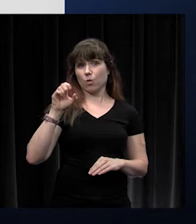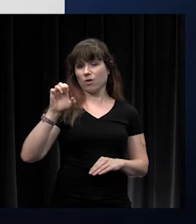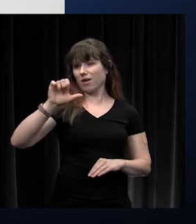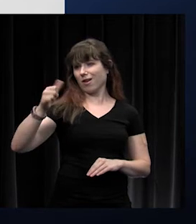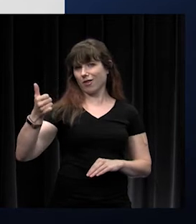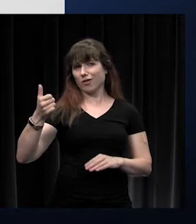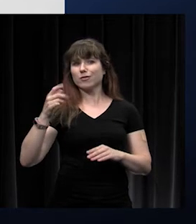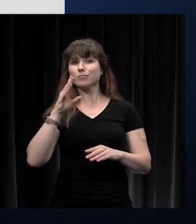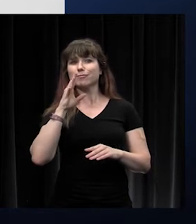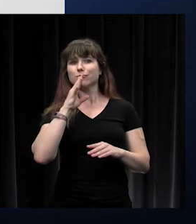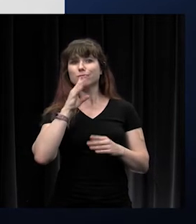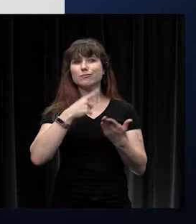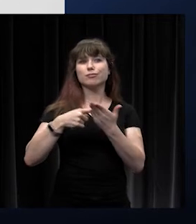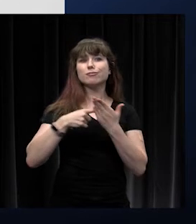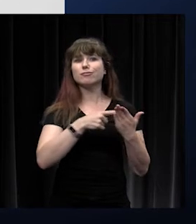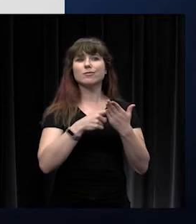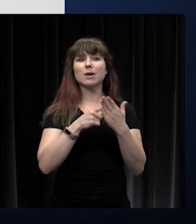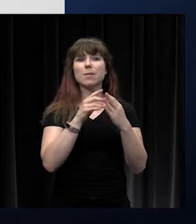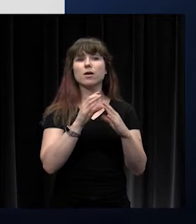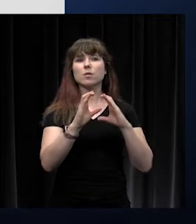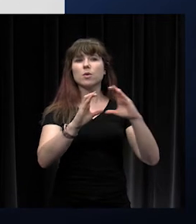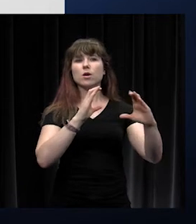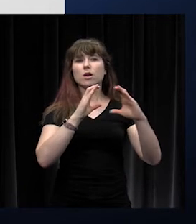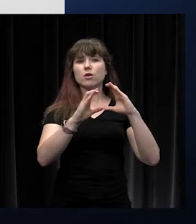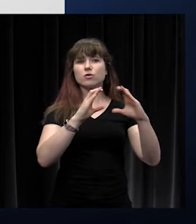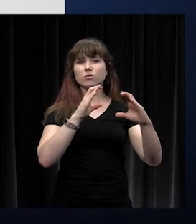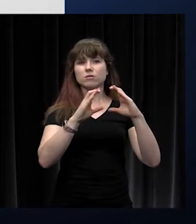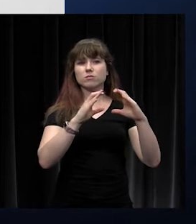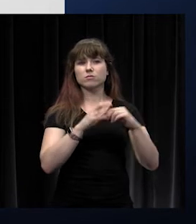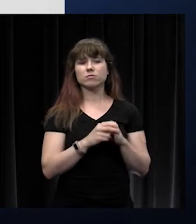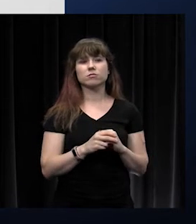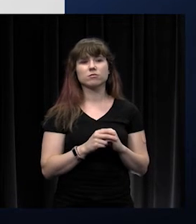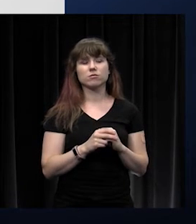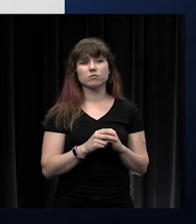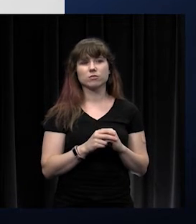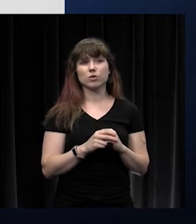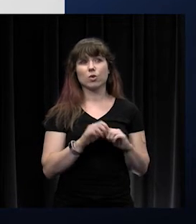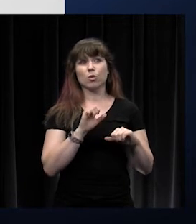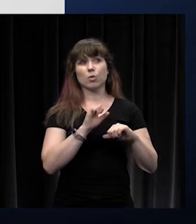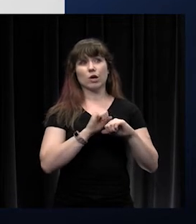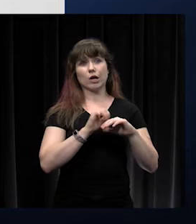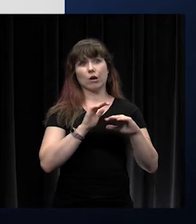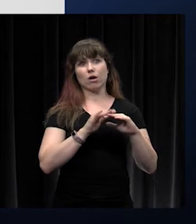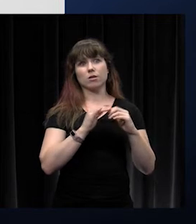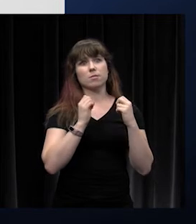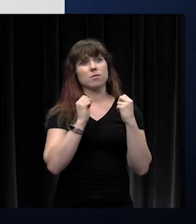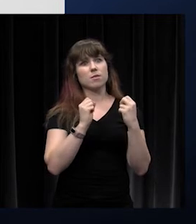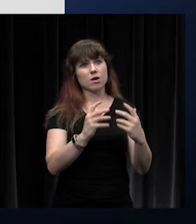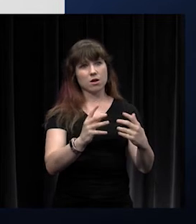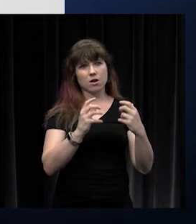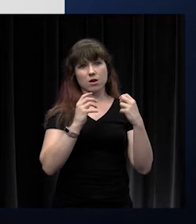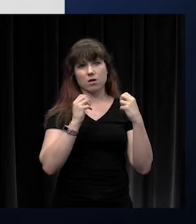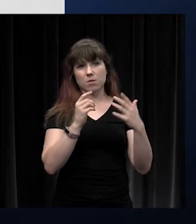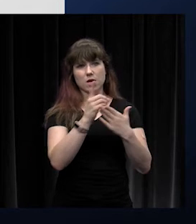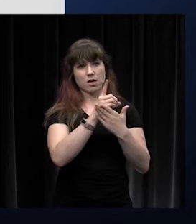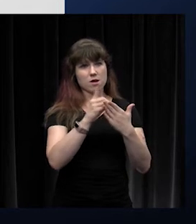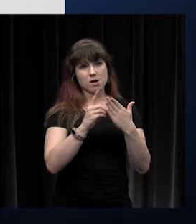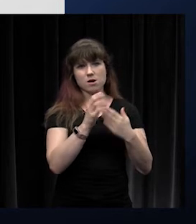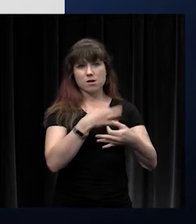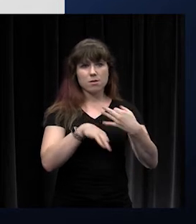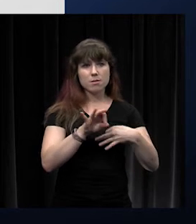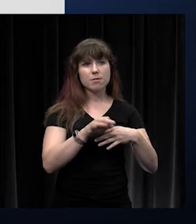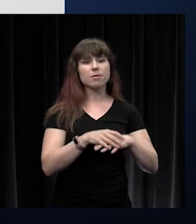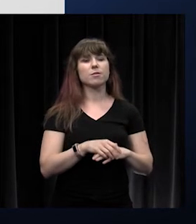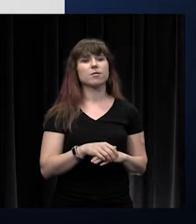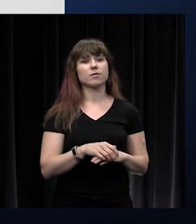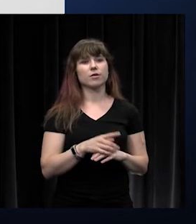of our communication. Eric Darrington, for example, in our graphics. We have been working on a lot of redesign of